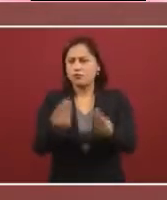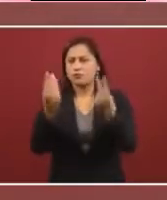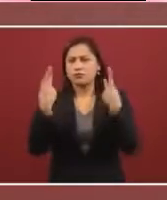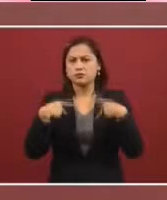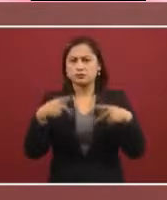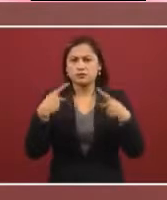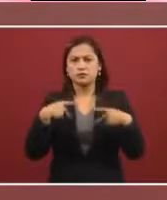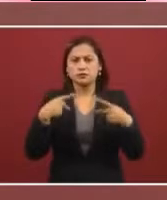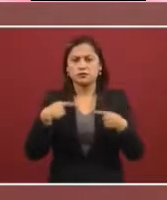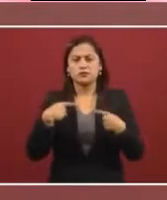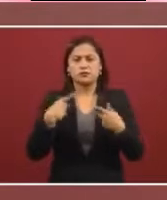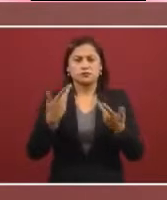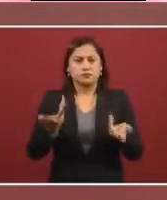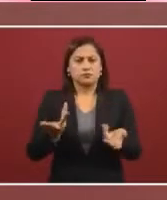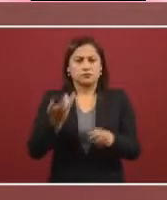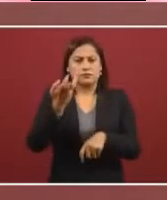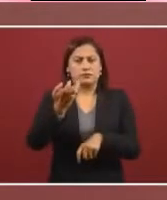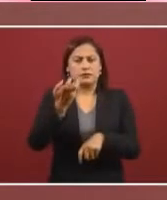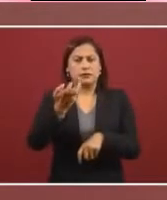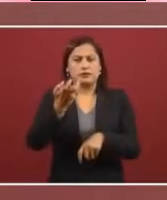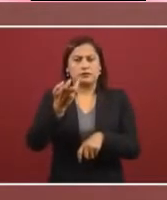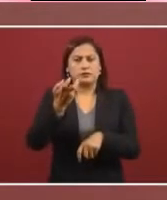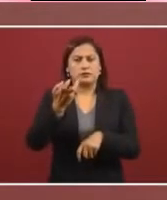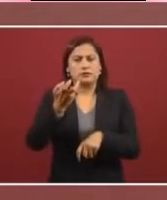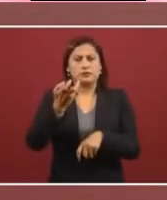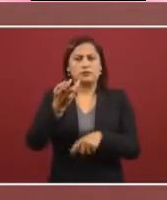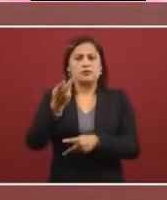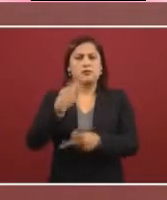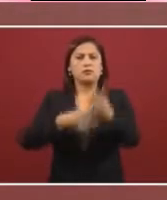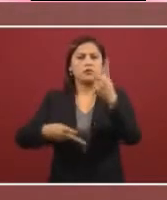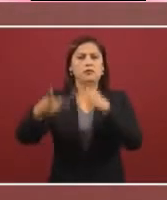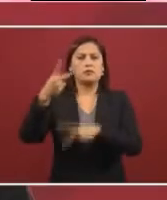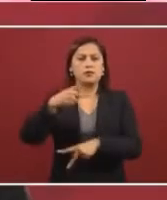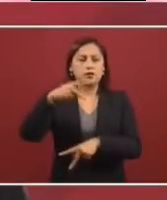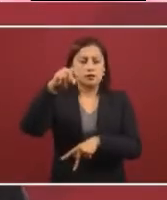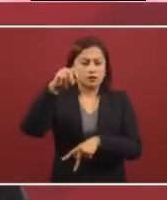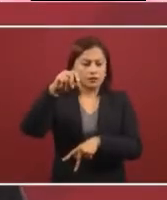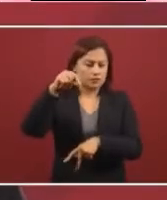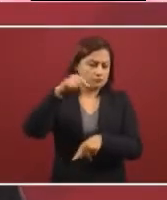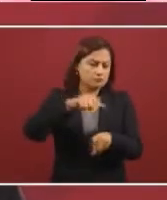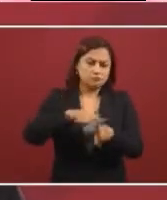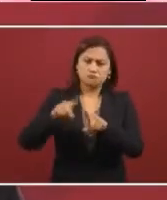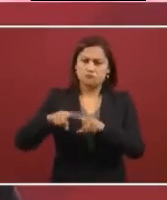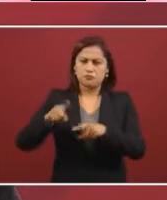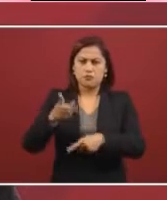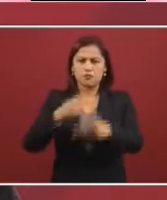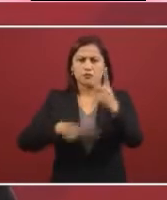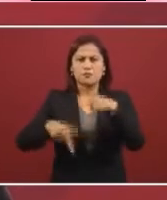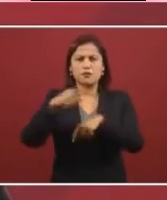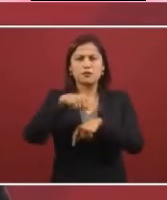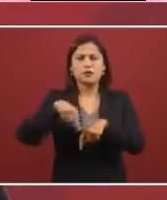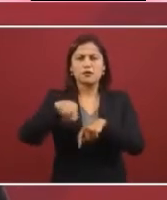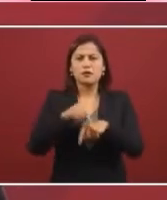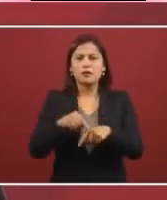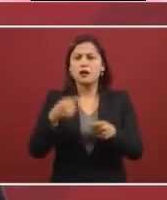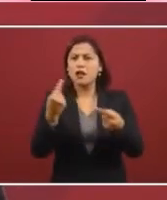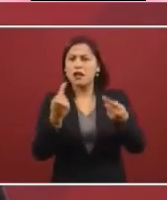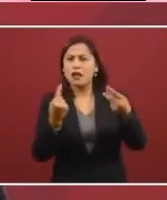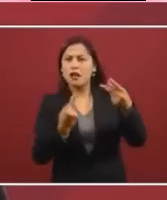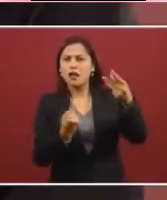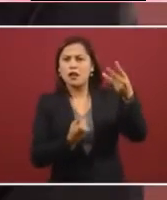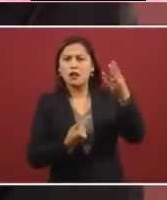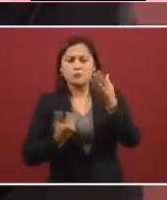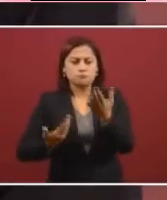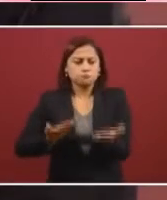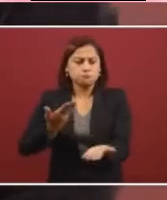people in general, the fact that it's being brought up here that what we're doing here, it helps.